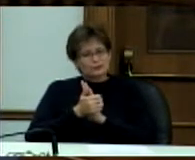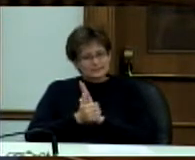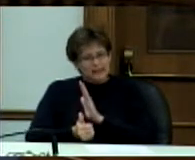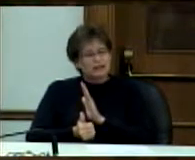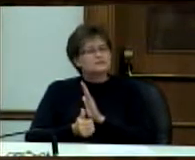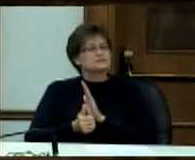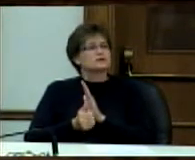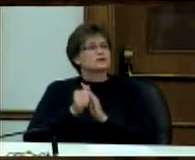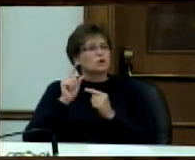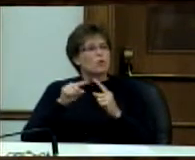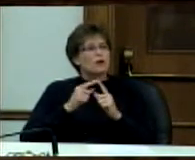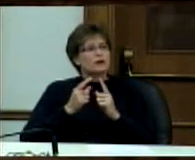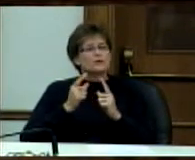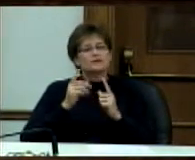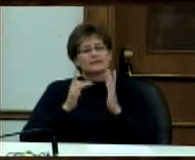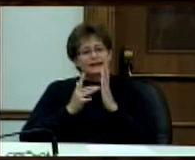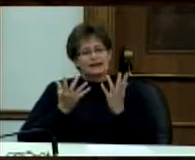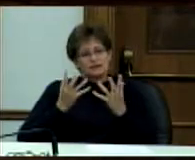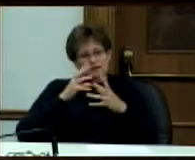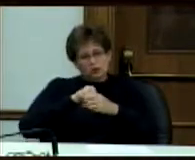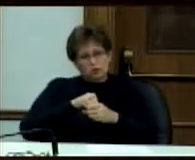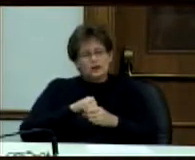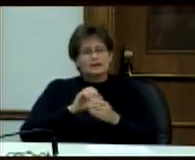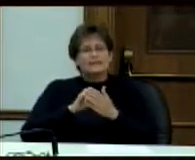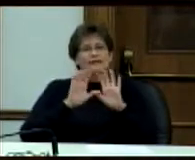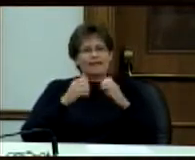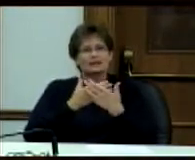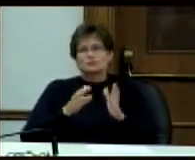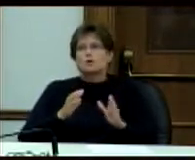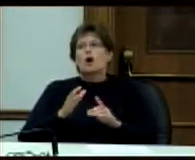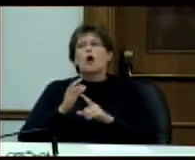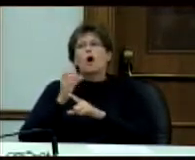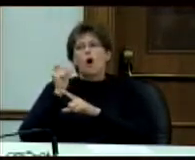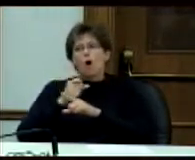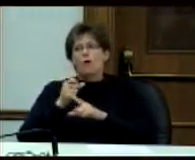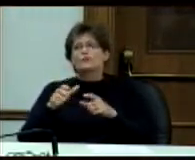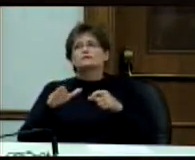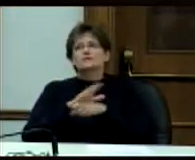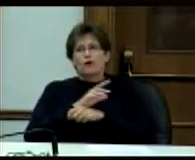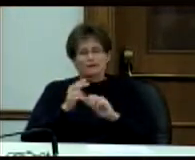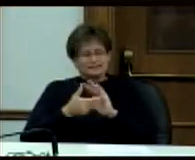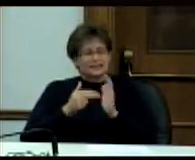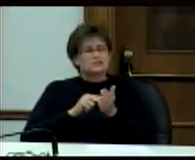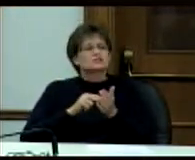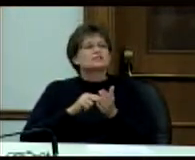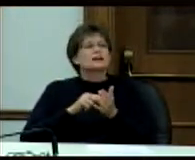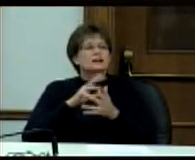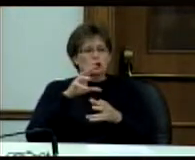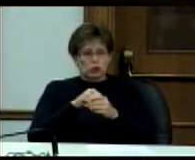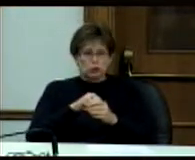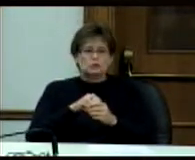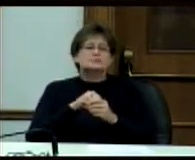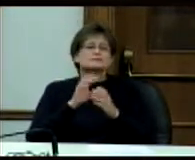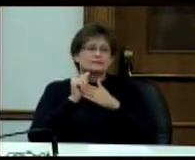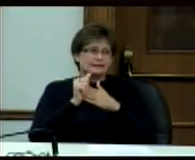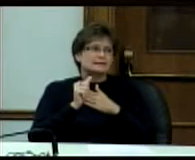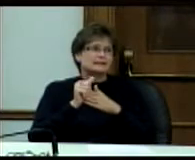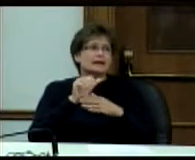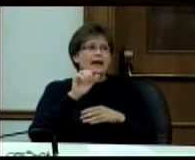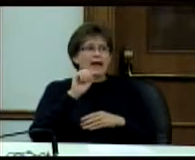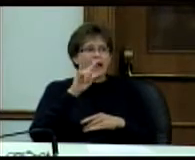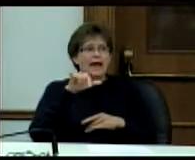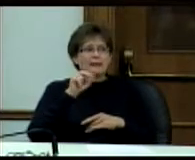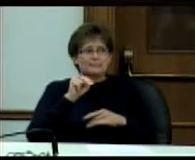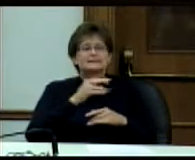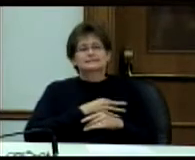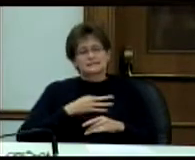a skill set when it comes to integrating technology in the classroom. Oh, there is full intention that the training does include our administrative staff,